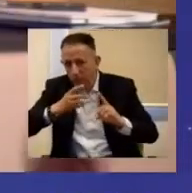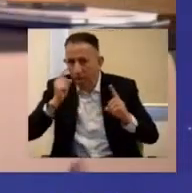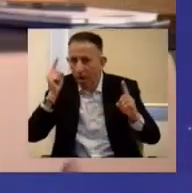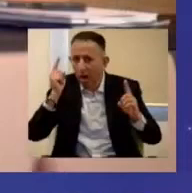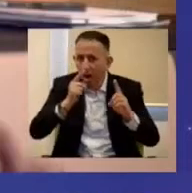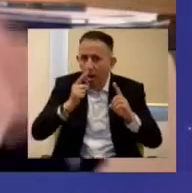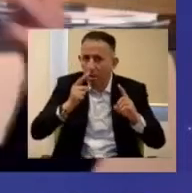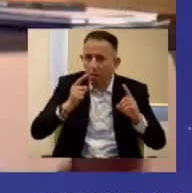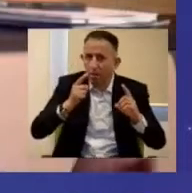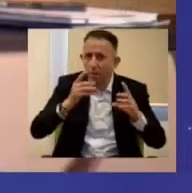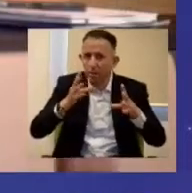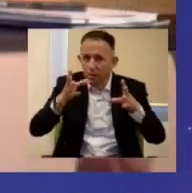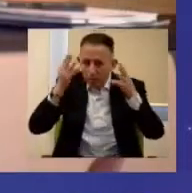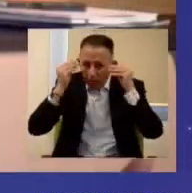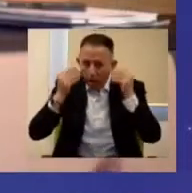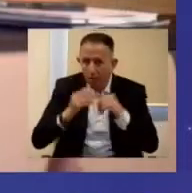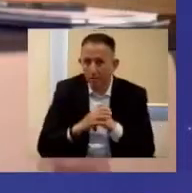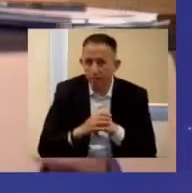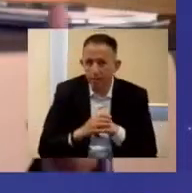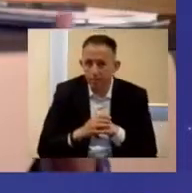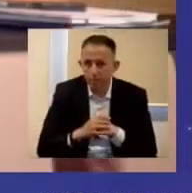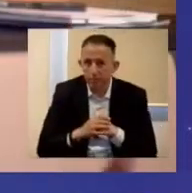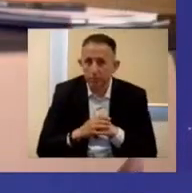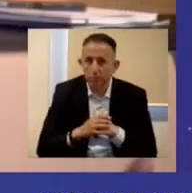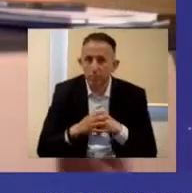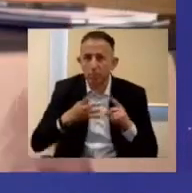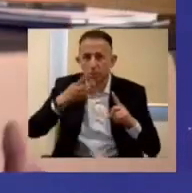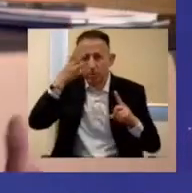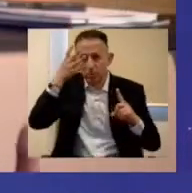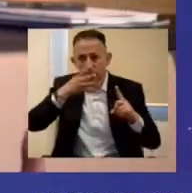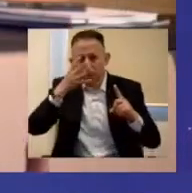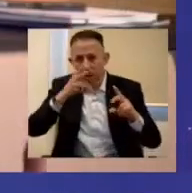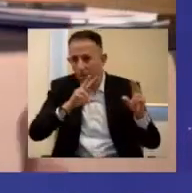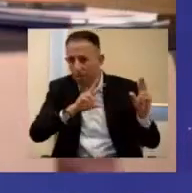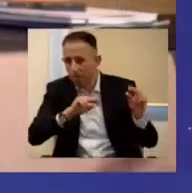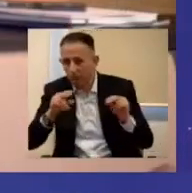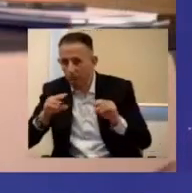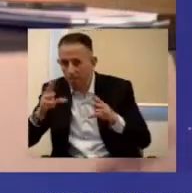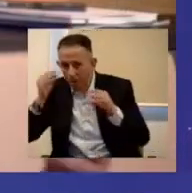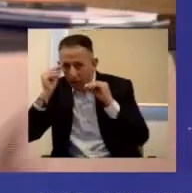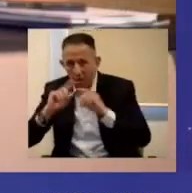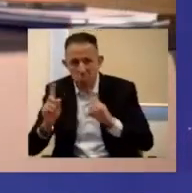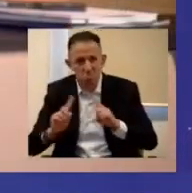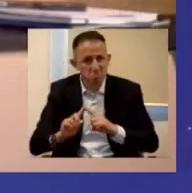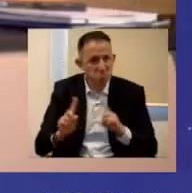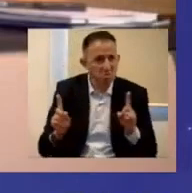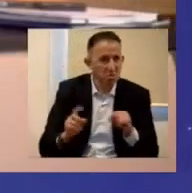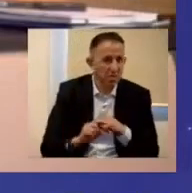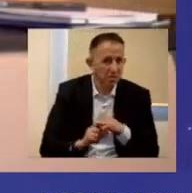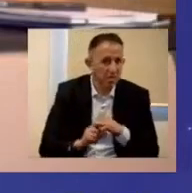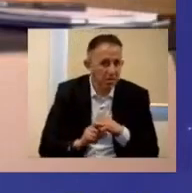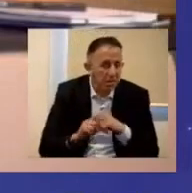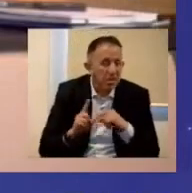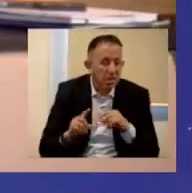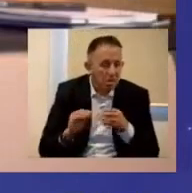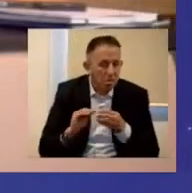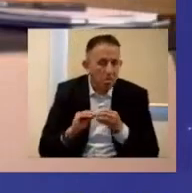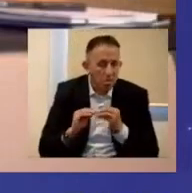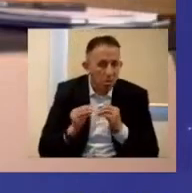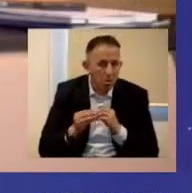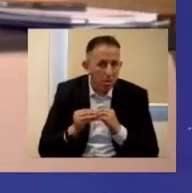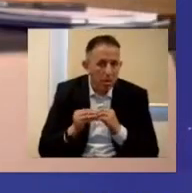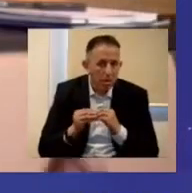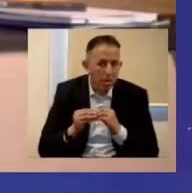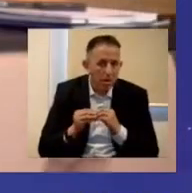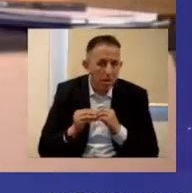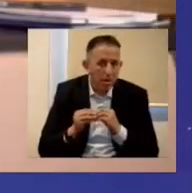is, or the issue is, teaching and learning to know and not to perform. So, but it's very resistant,